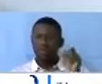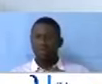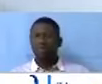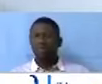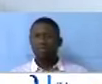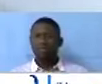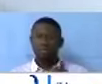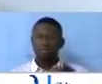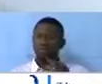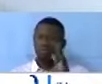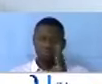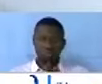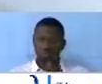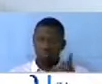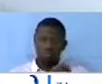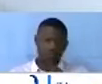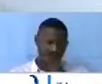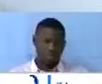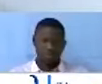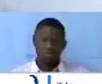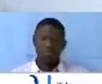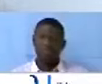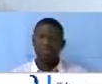That was really wrong.